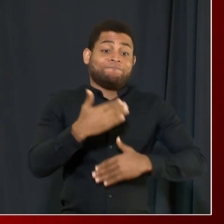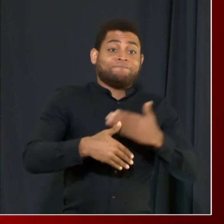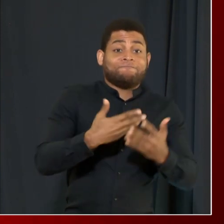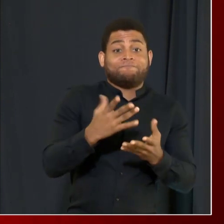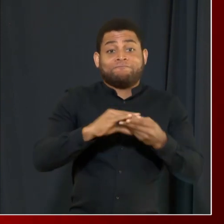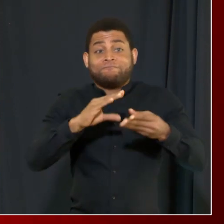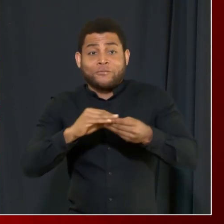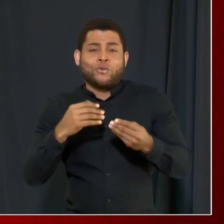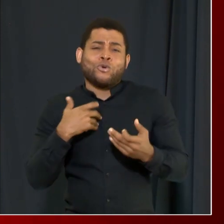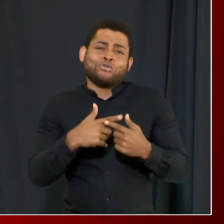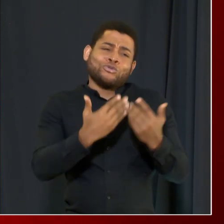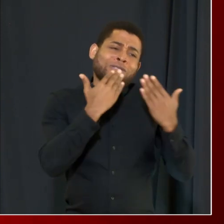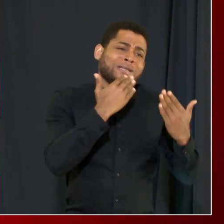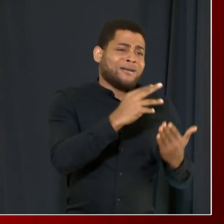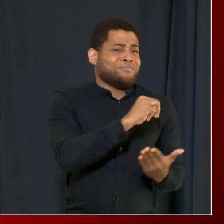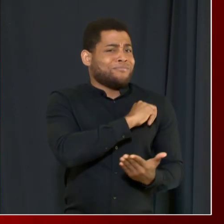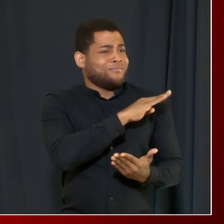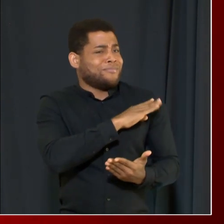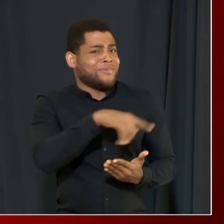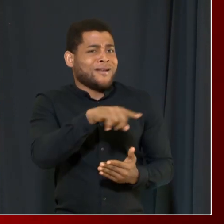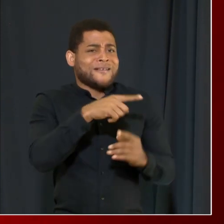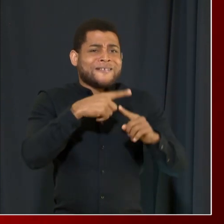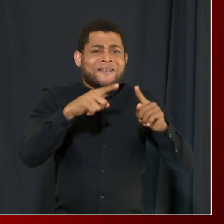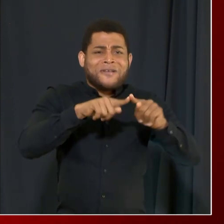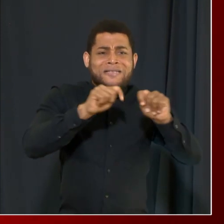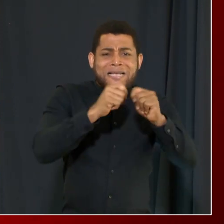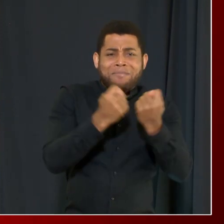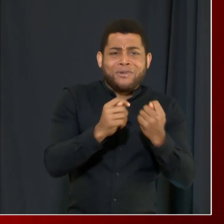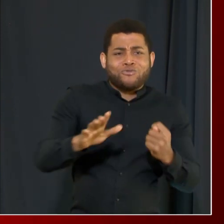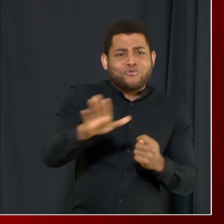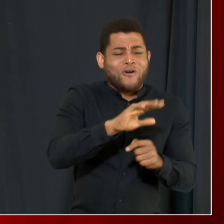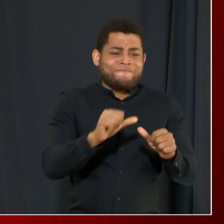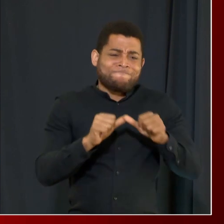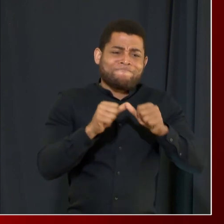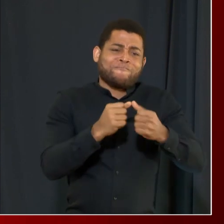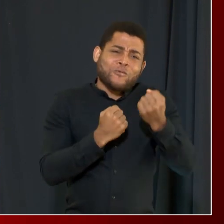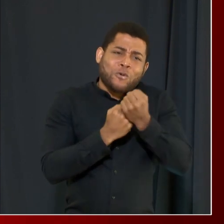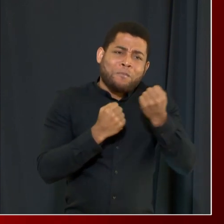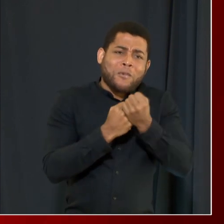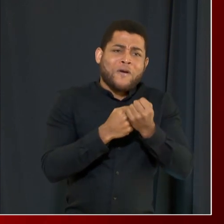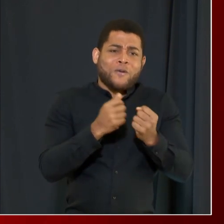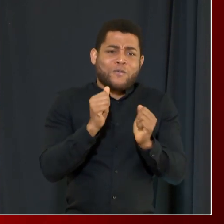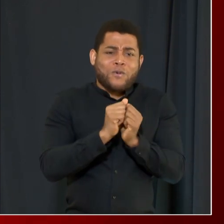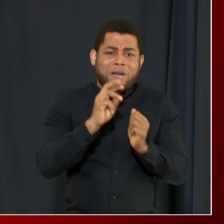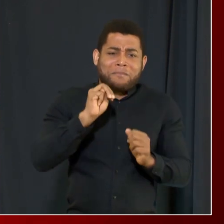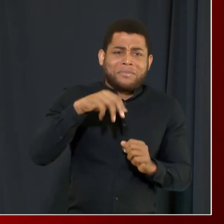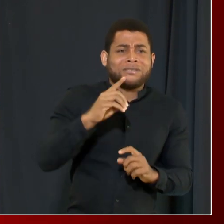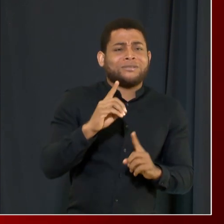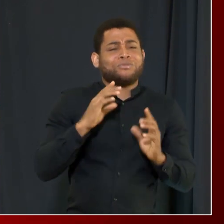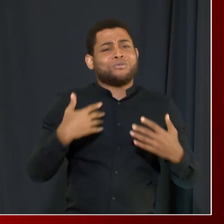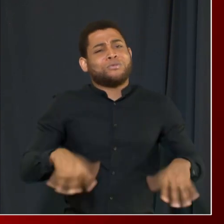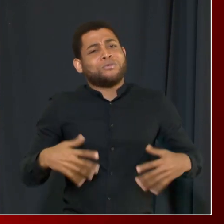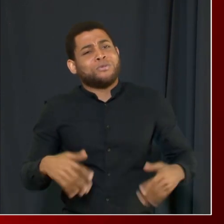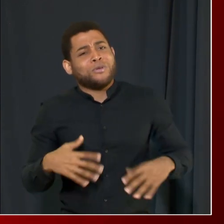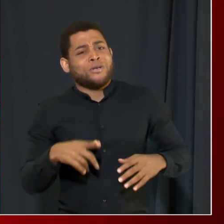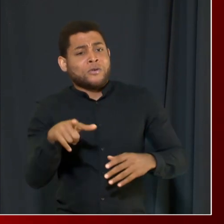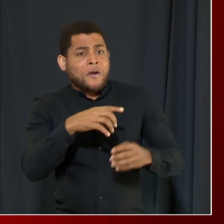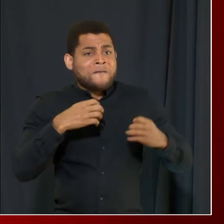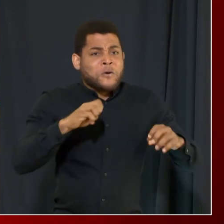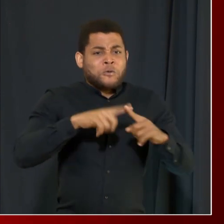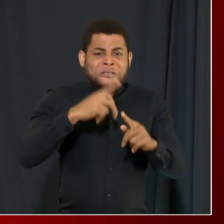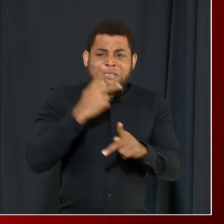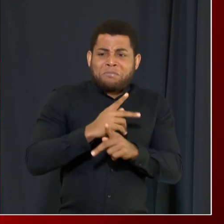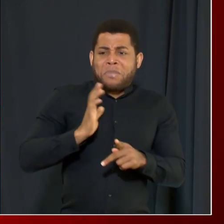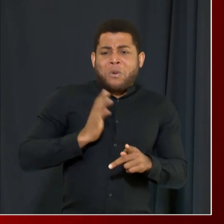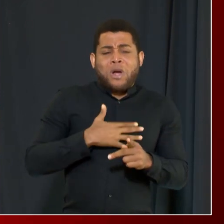of the senior team for their continuous support of the MPD and their efforts to support keeping our city safe. Mayor